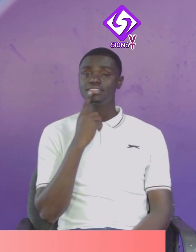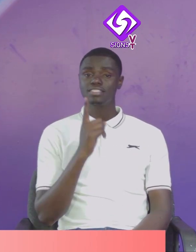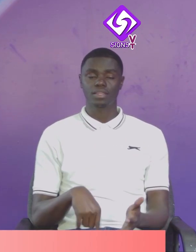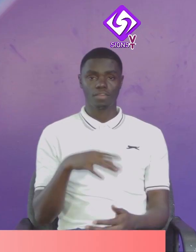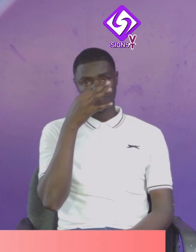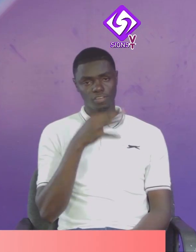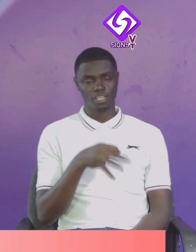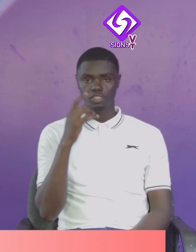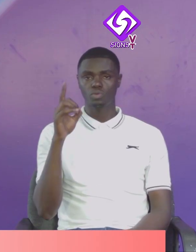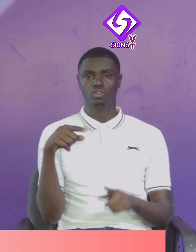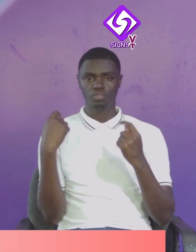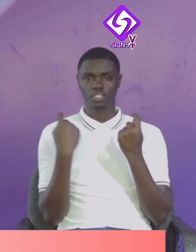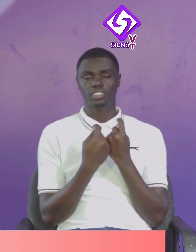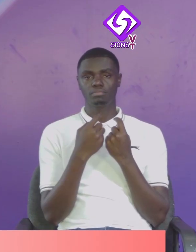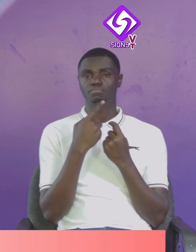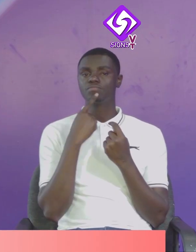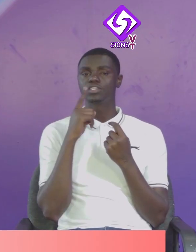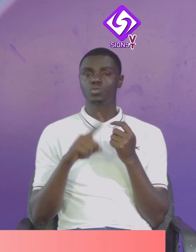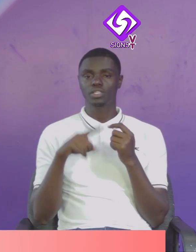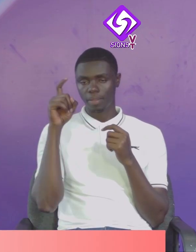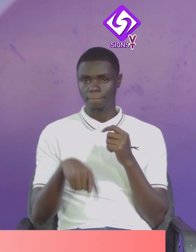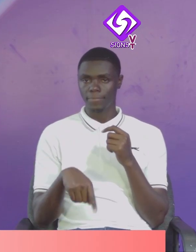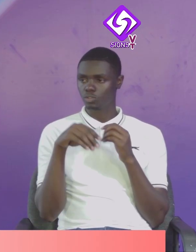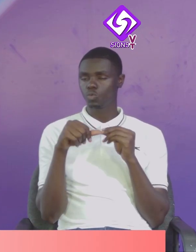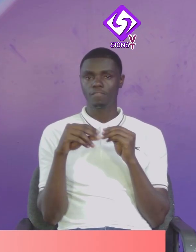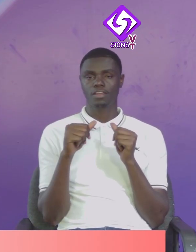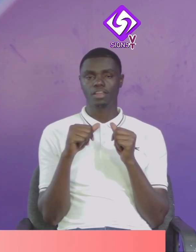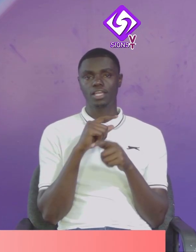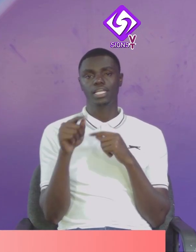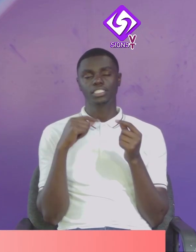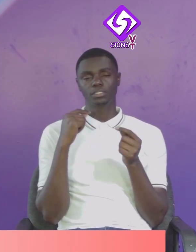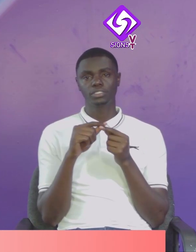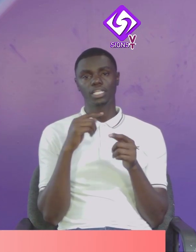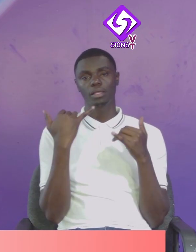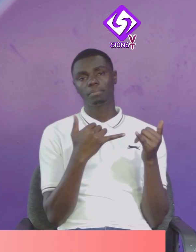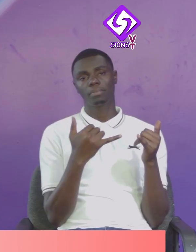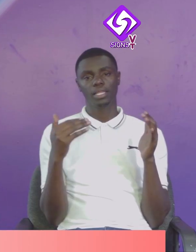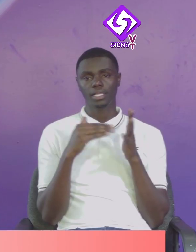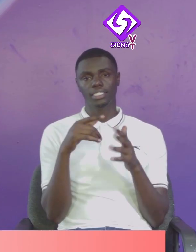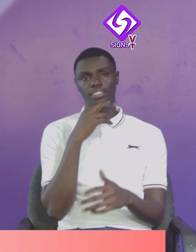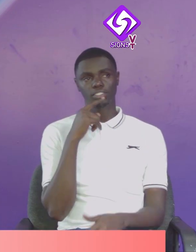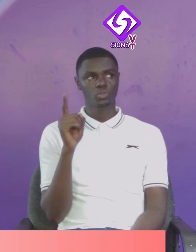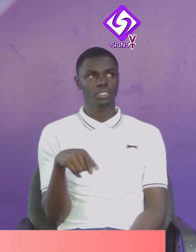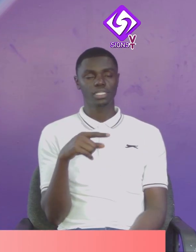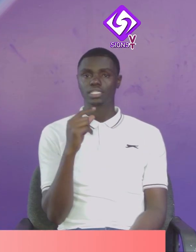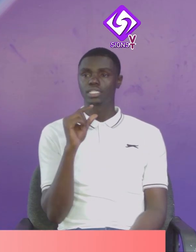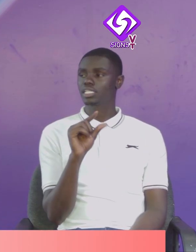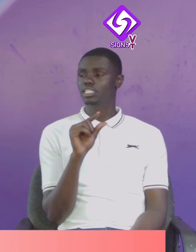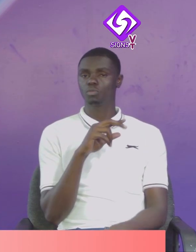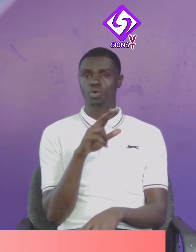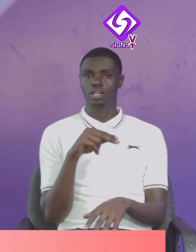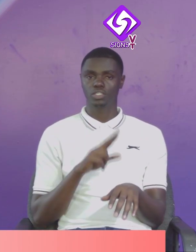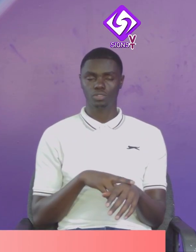have already said that it must qualify. Yes. And especially playing against Ukraine, Ukraine was just a small nation,